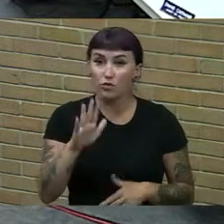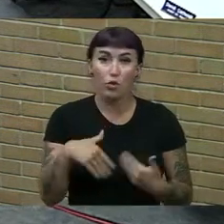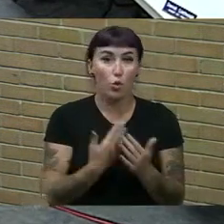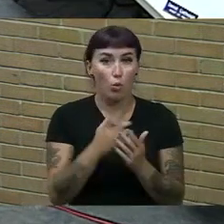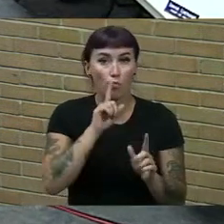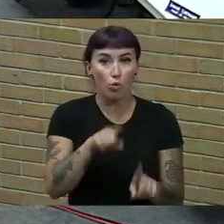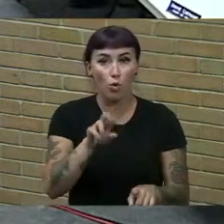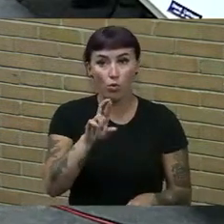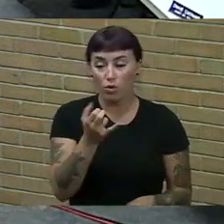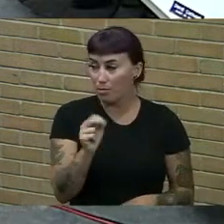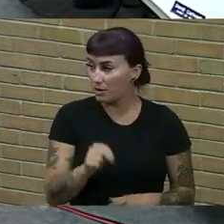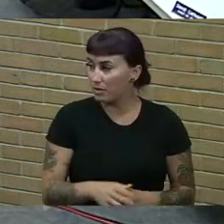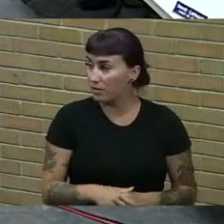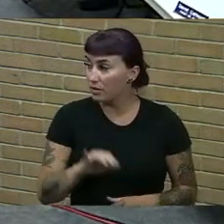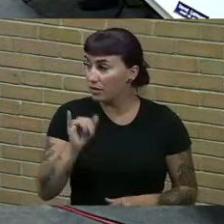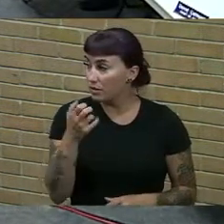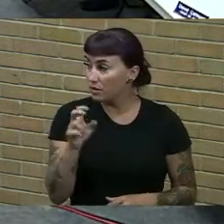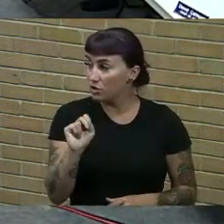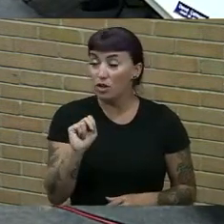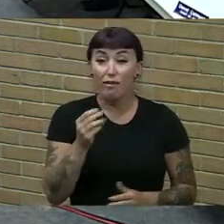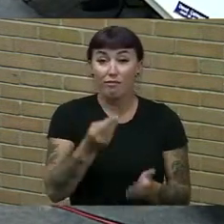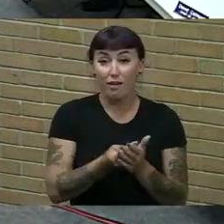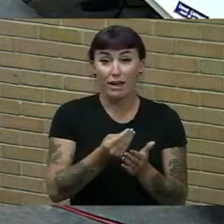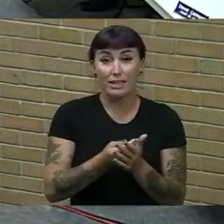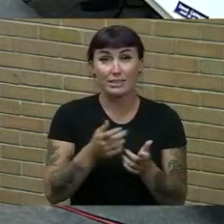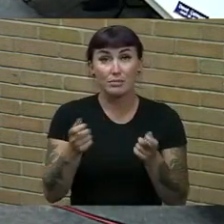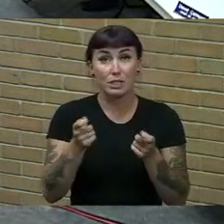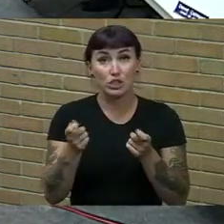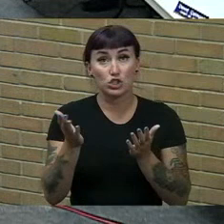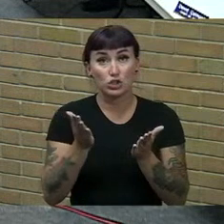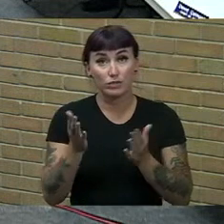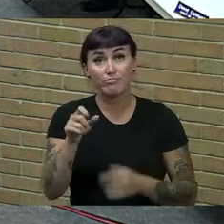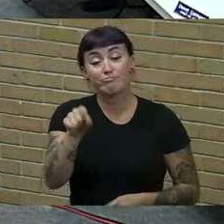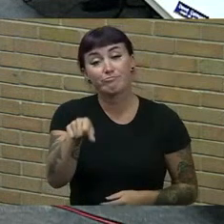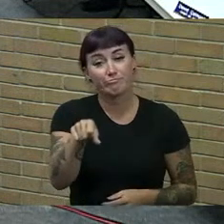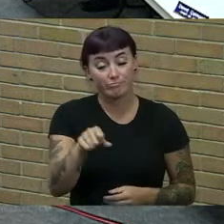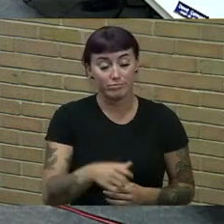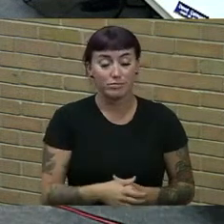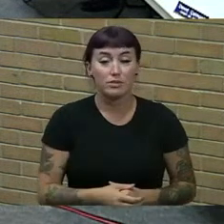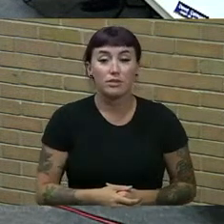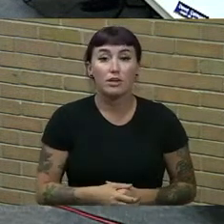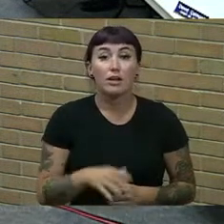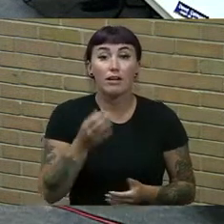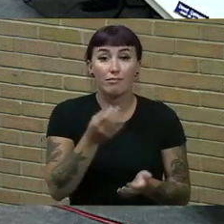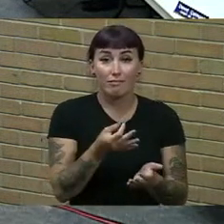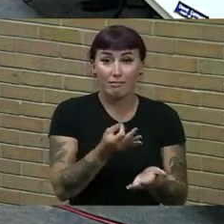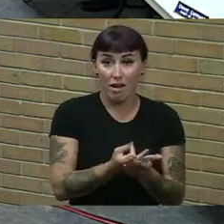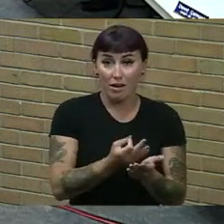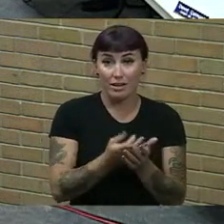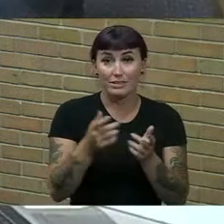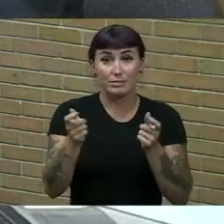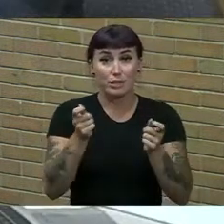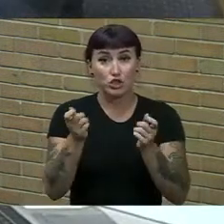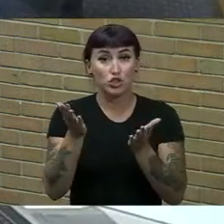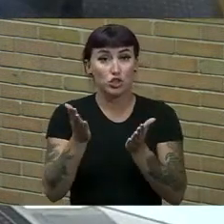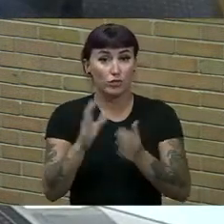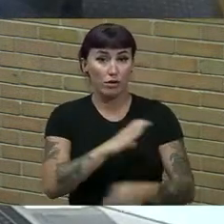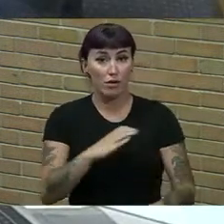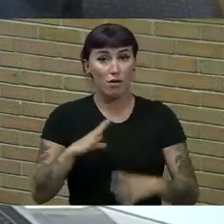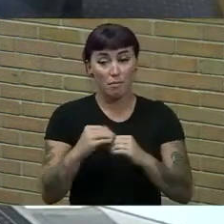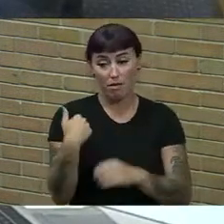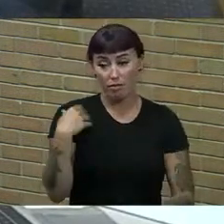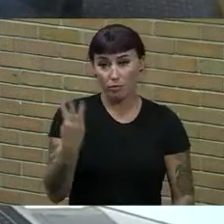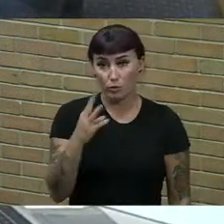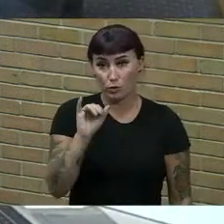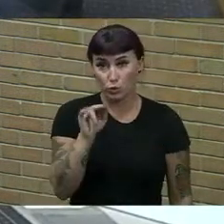report, Robin. Jason, Finance Administrative Services. Yes, the Finance and Administrative Services Committee met last Wednesday, June